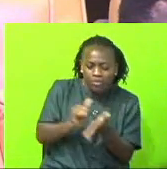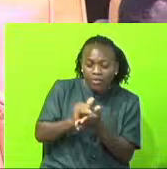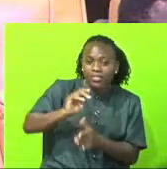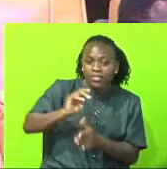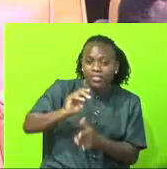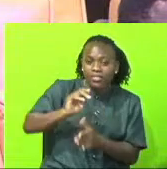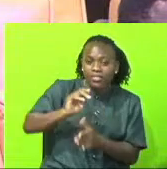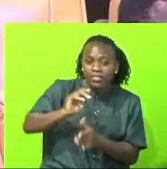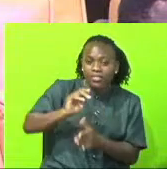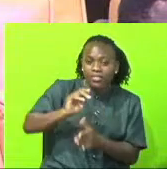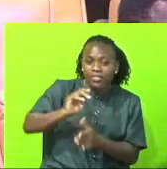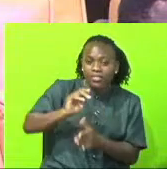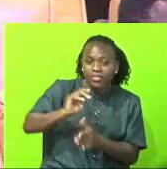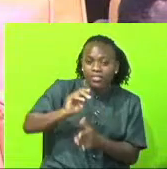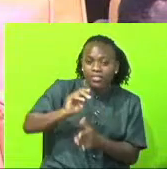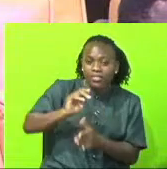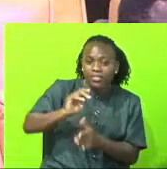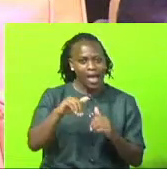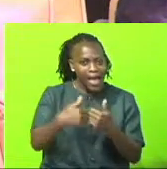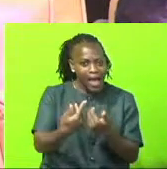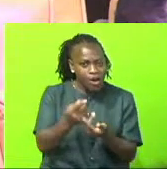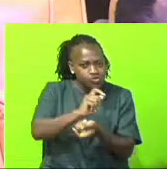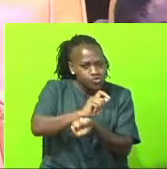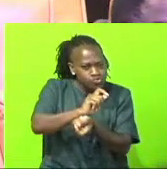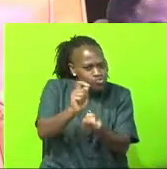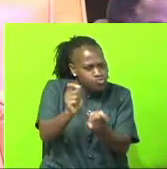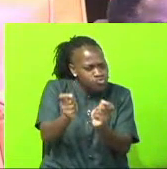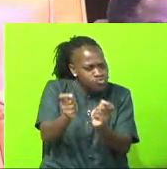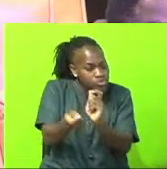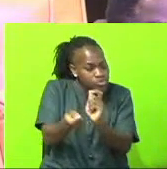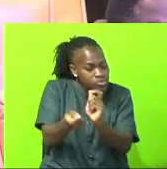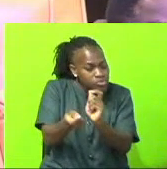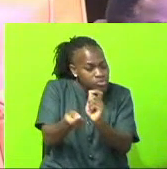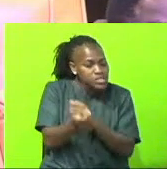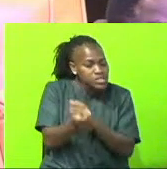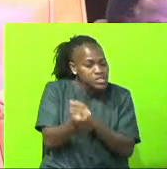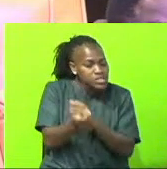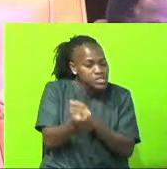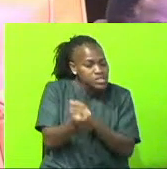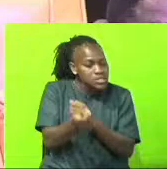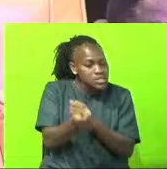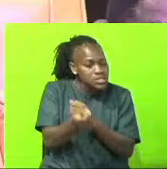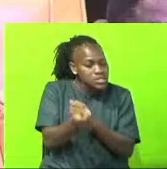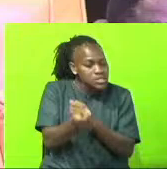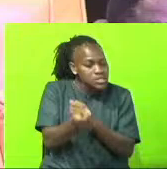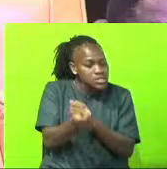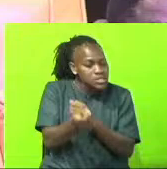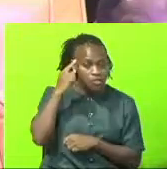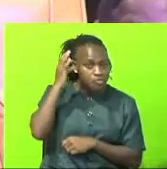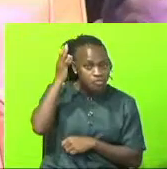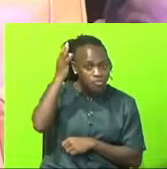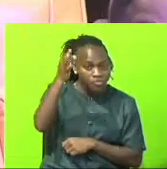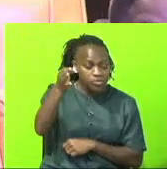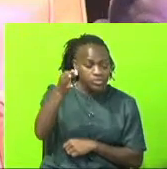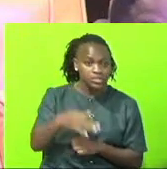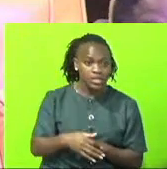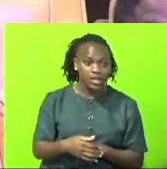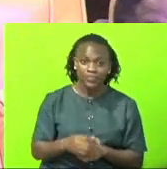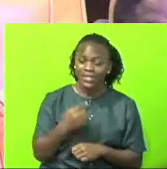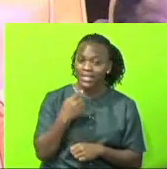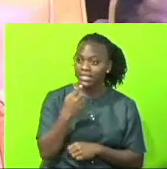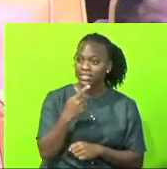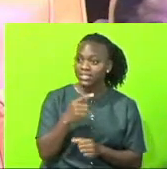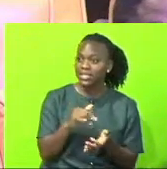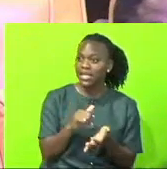So how you construe intentions in the future and say